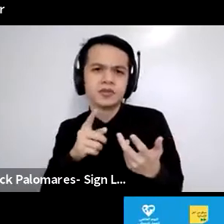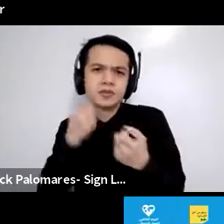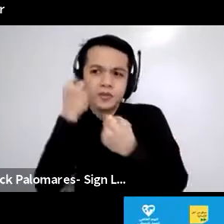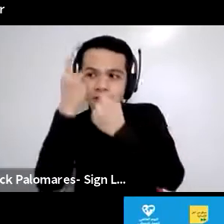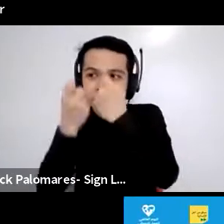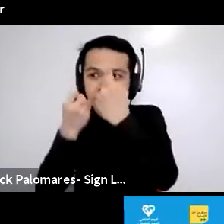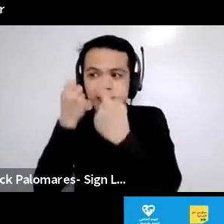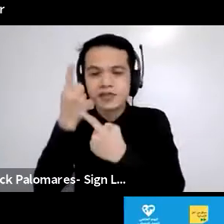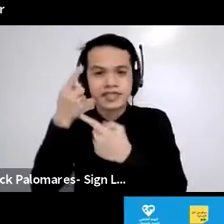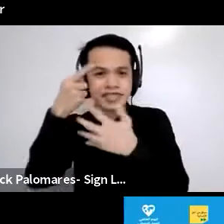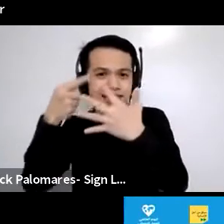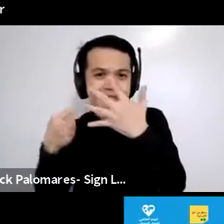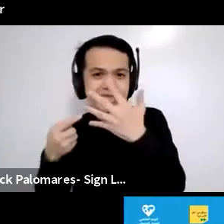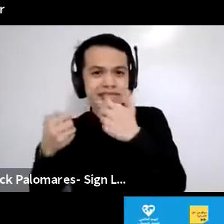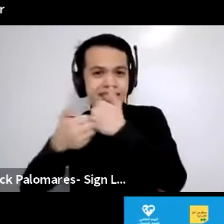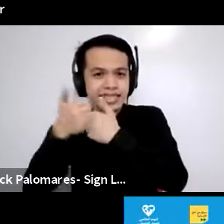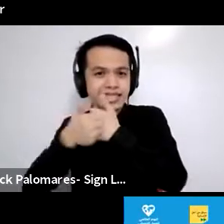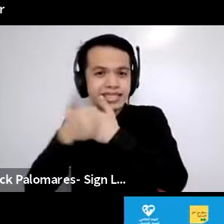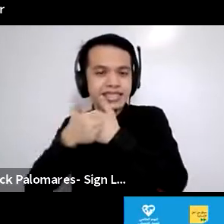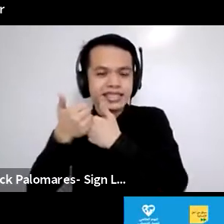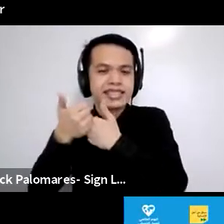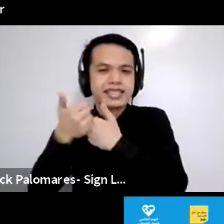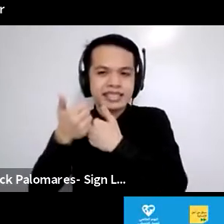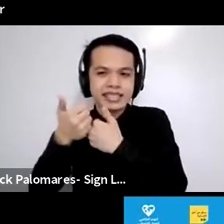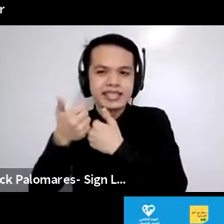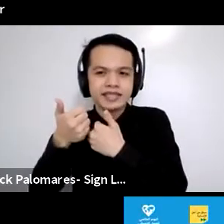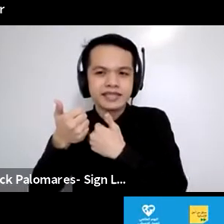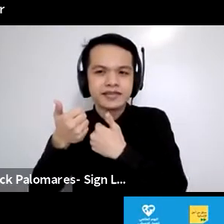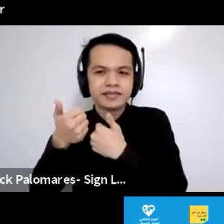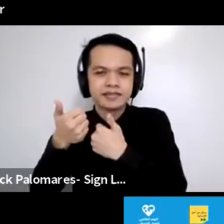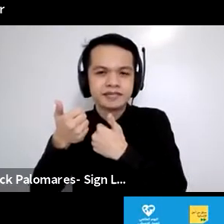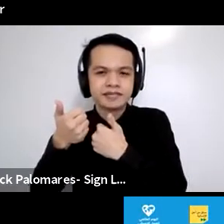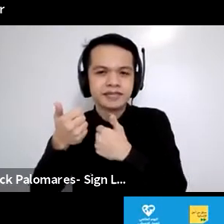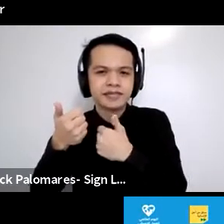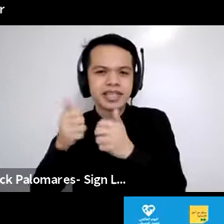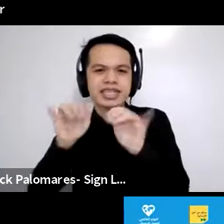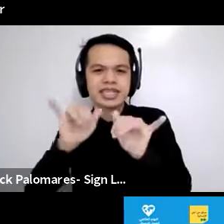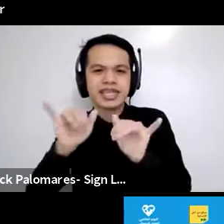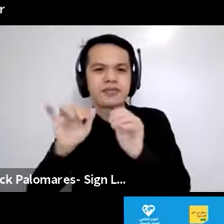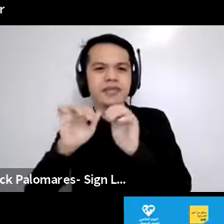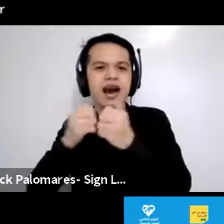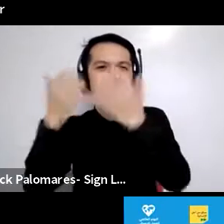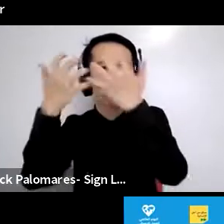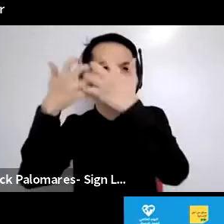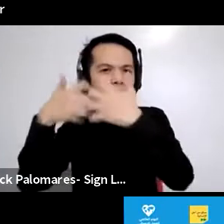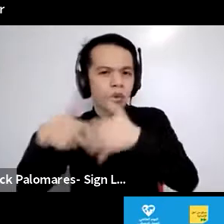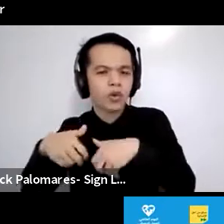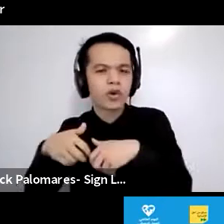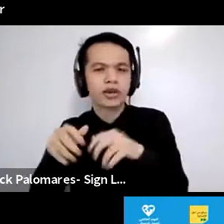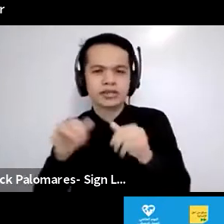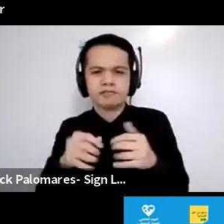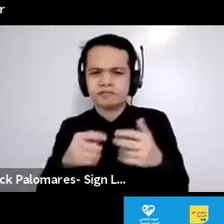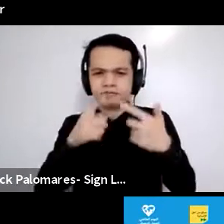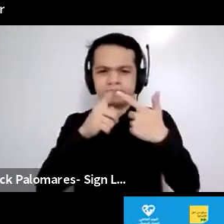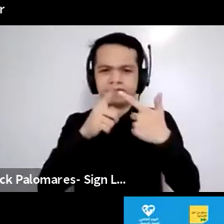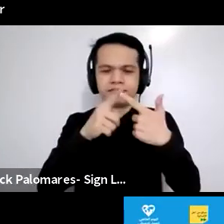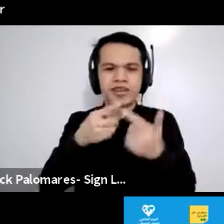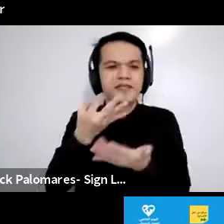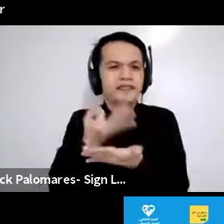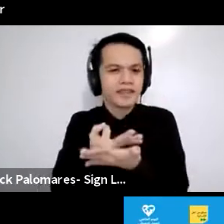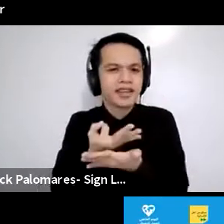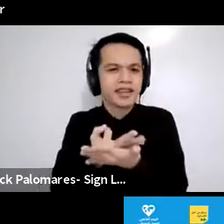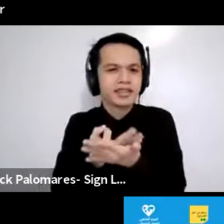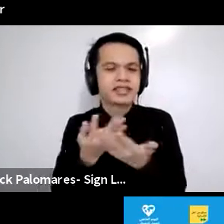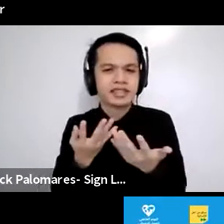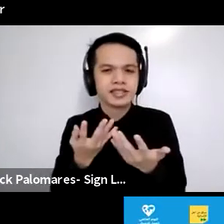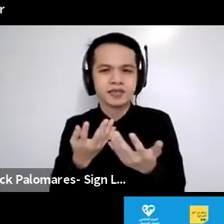different risks and how these are overlapping and connected to each other. The second one is funding. So on